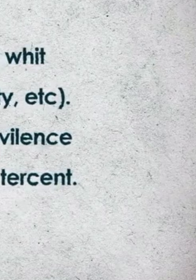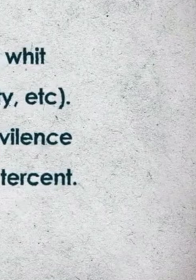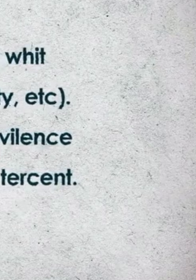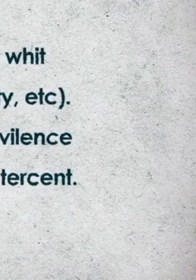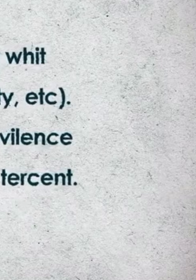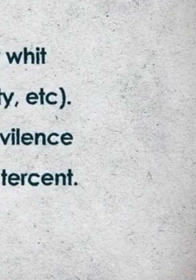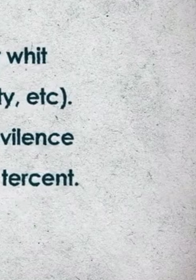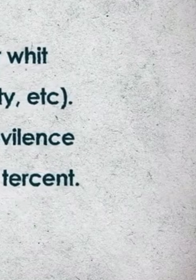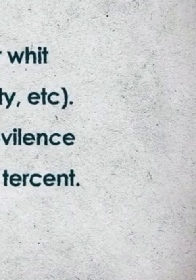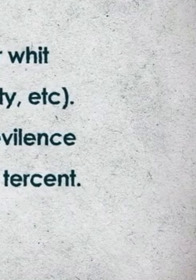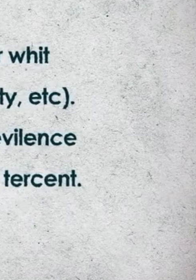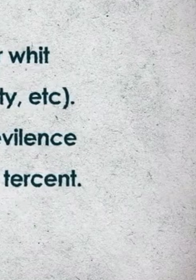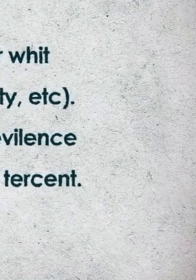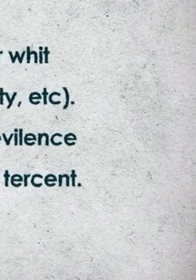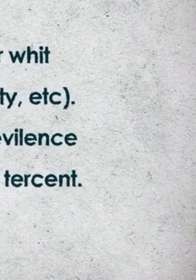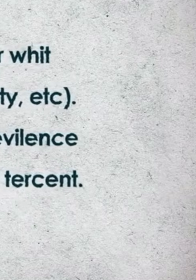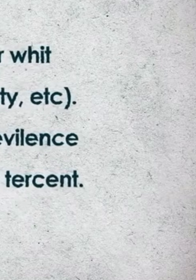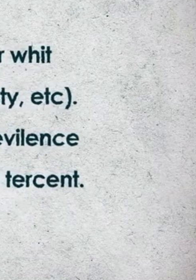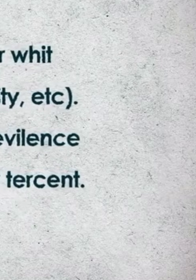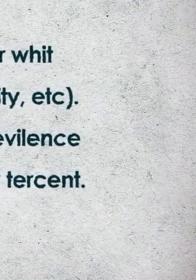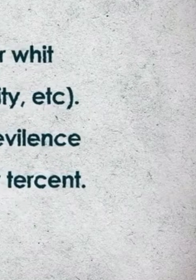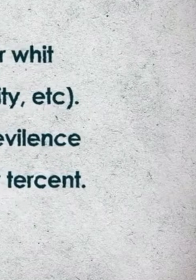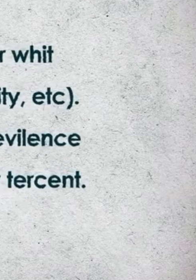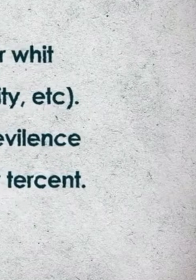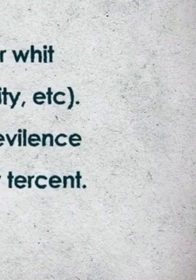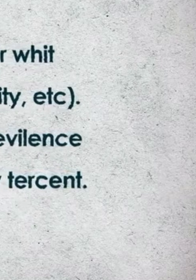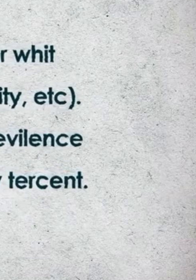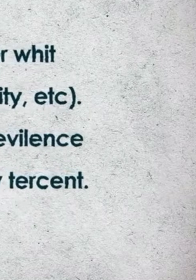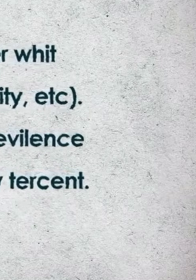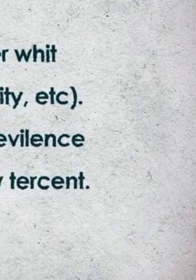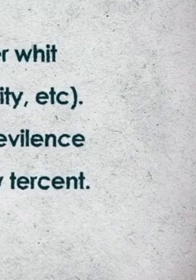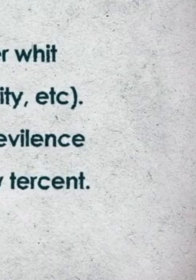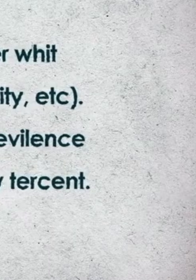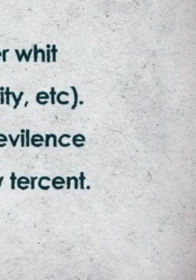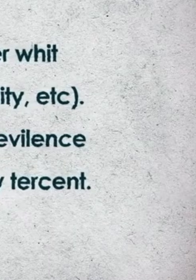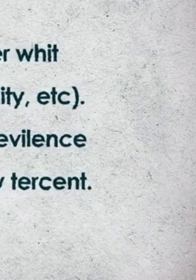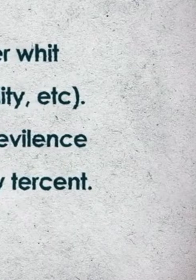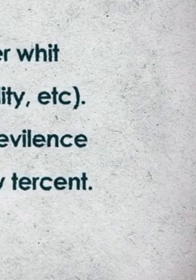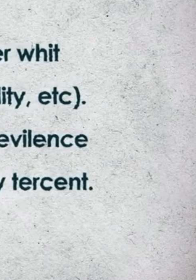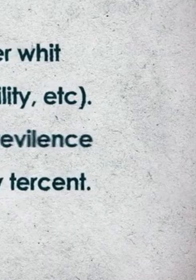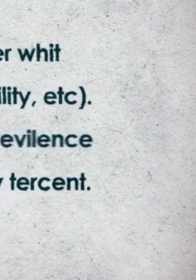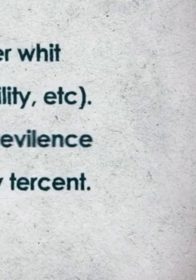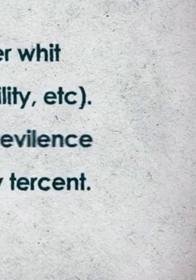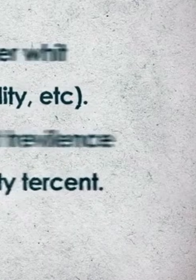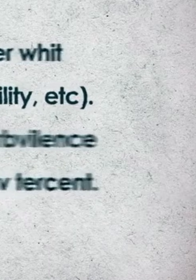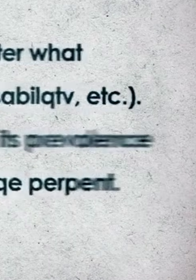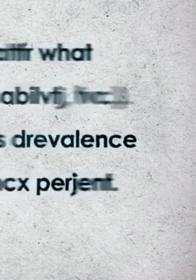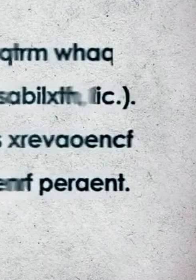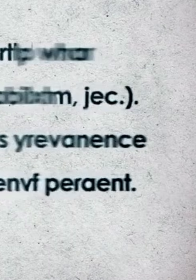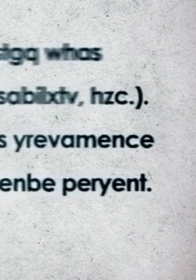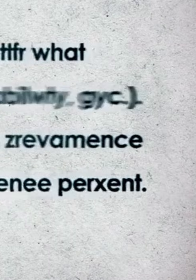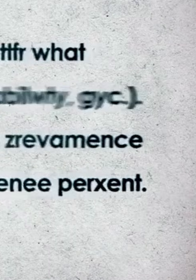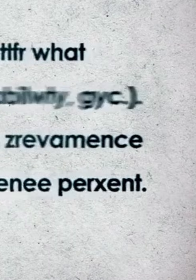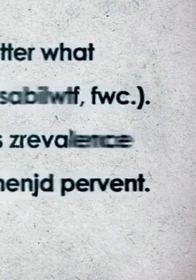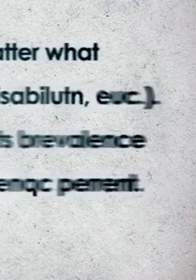fast forward it. It'll rejumble it correctly. So what actually happened here is the you were not able to decode the